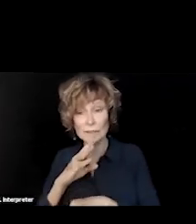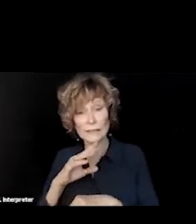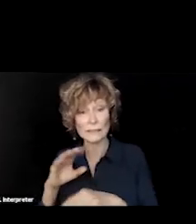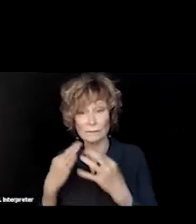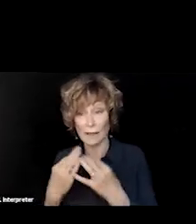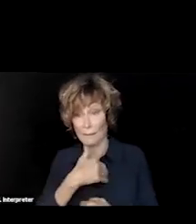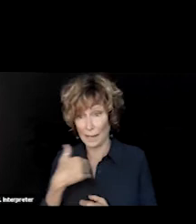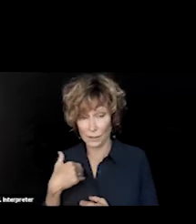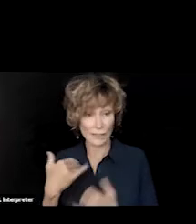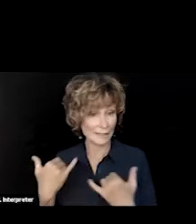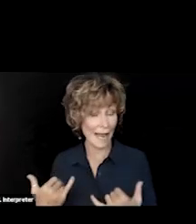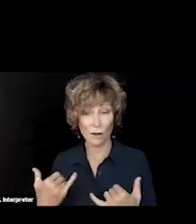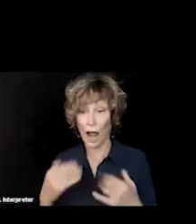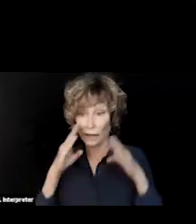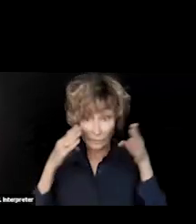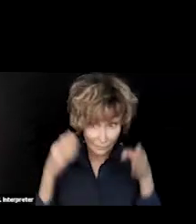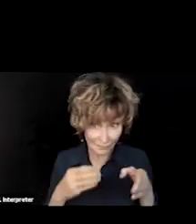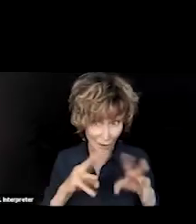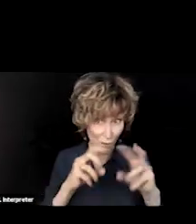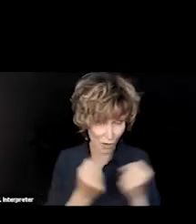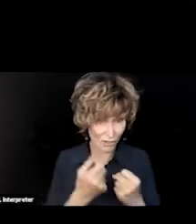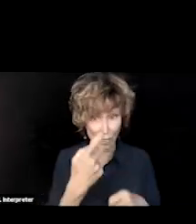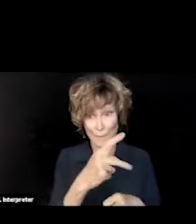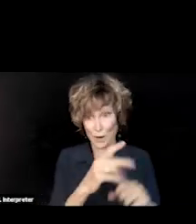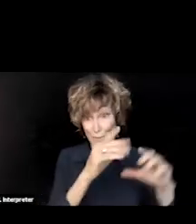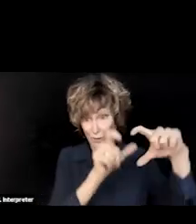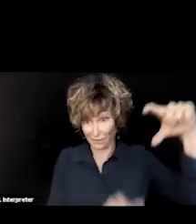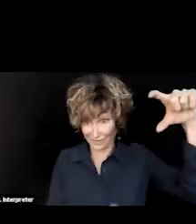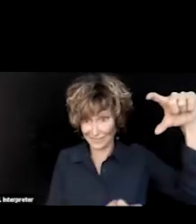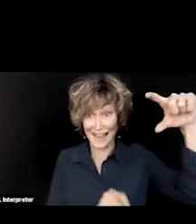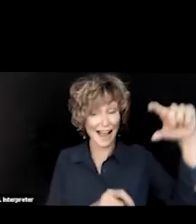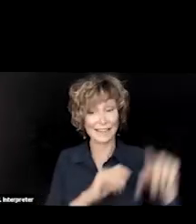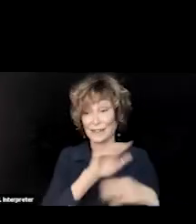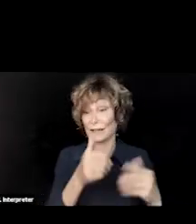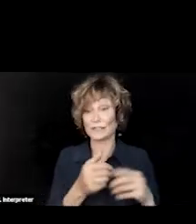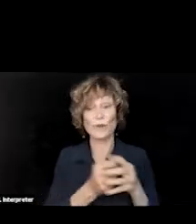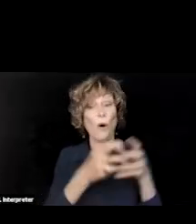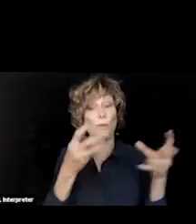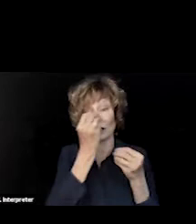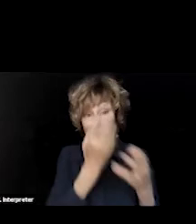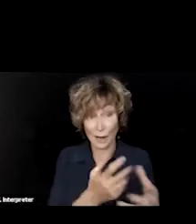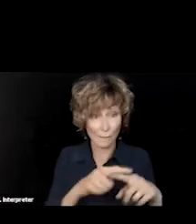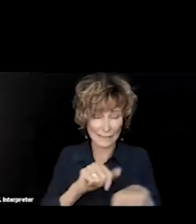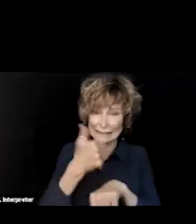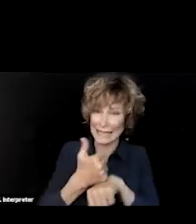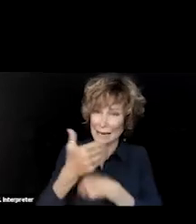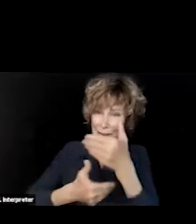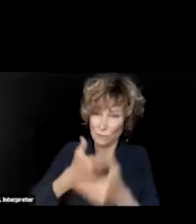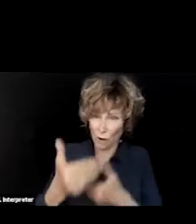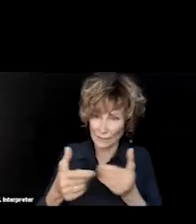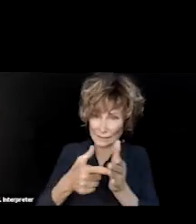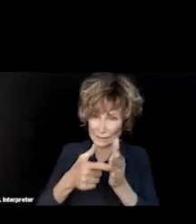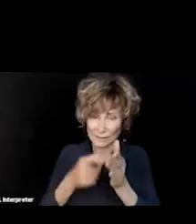Now, I could do a whole workshop on just this purple part to help schools and organizations to set up the process conditions and